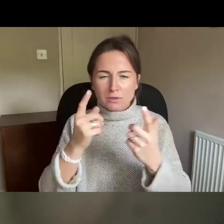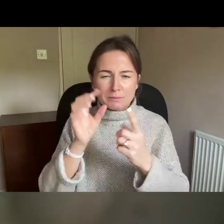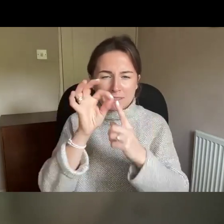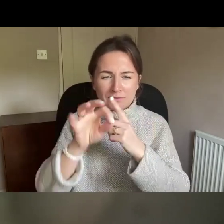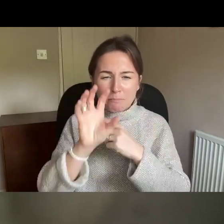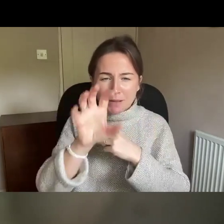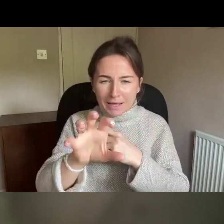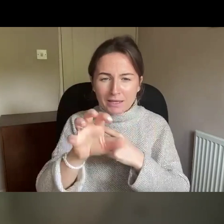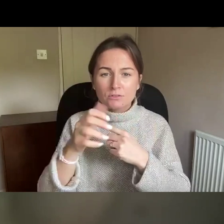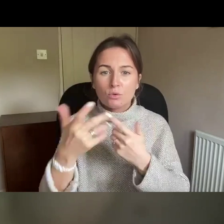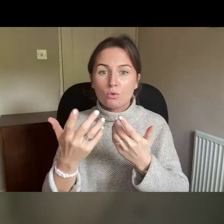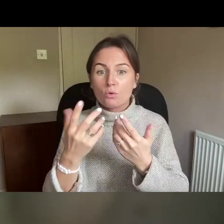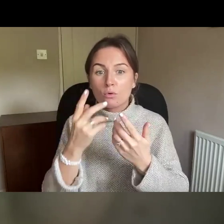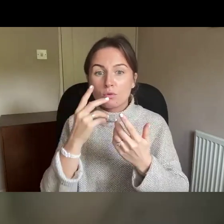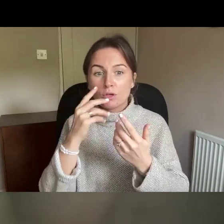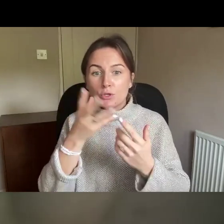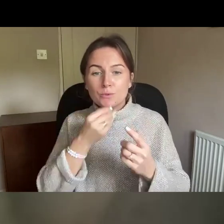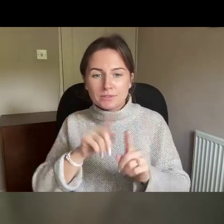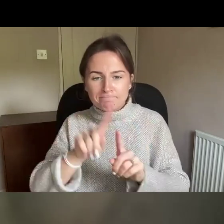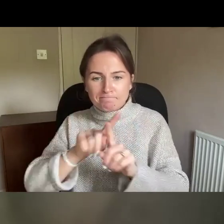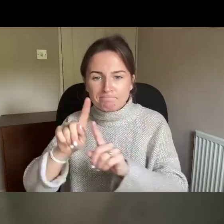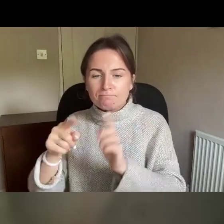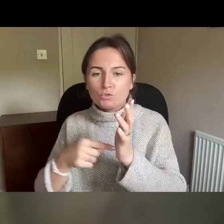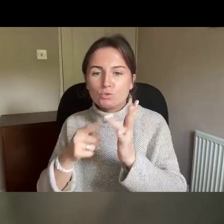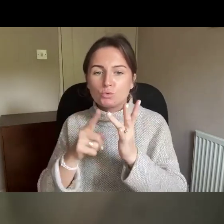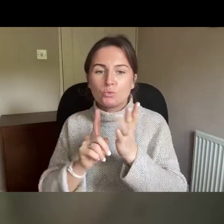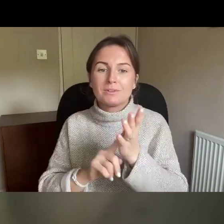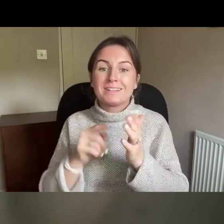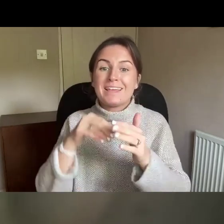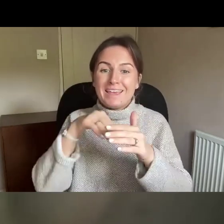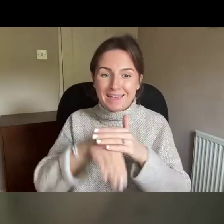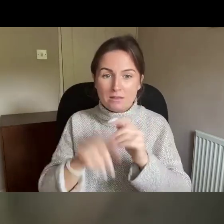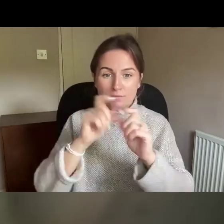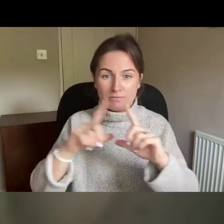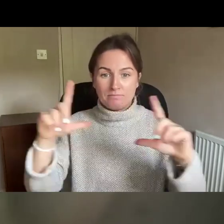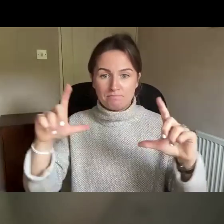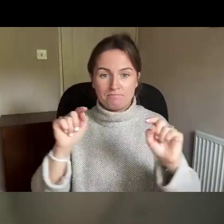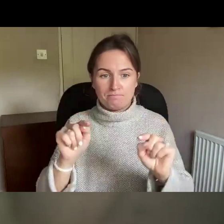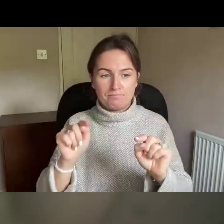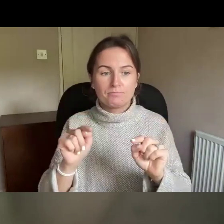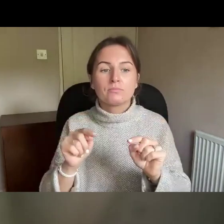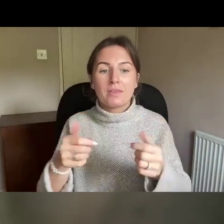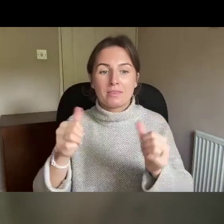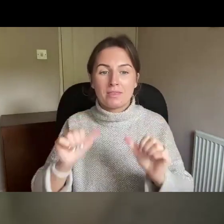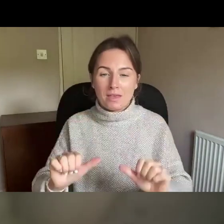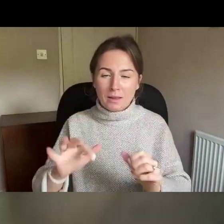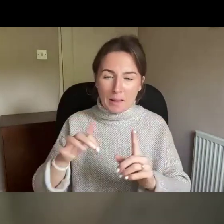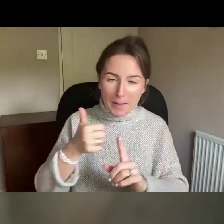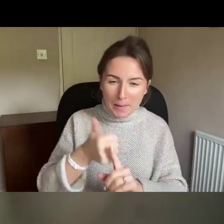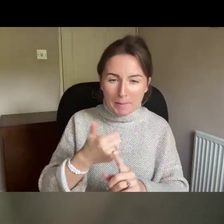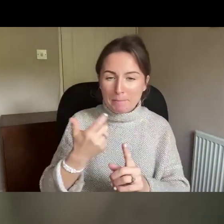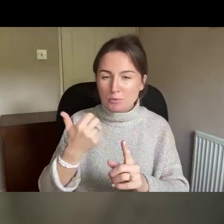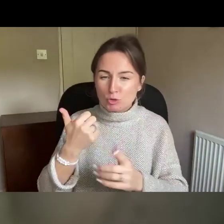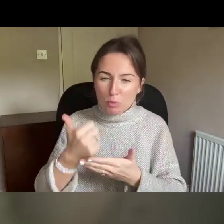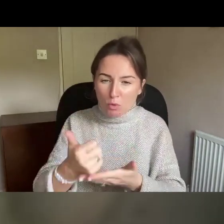within the platform. And then we'll round it up with where you can get help and support and what's next. There will